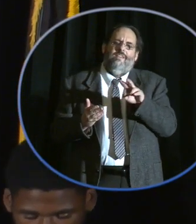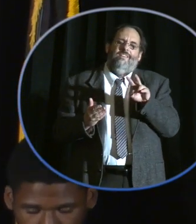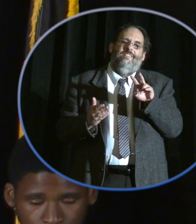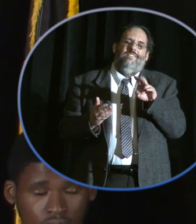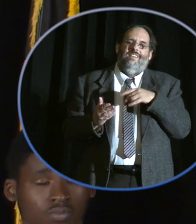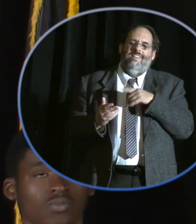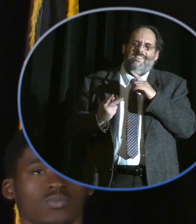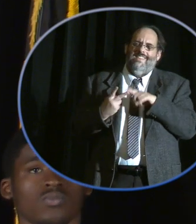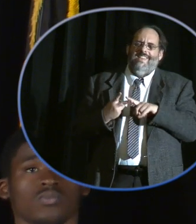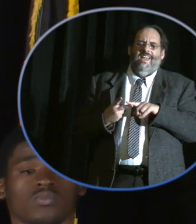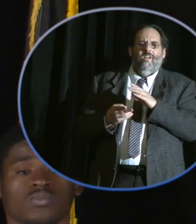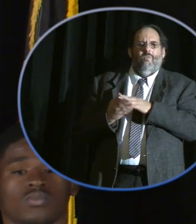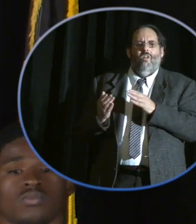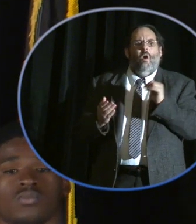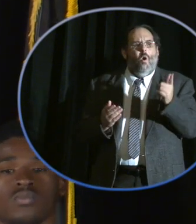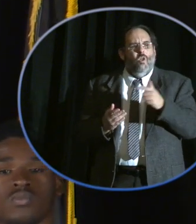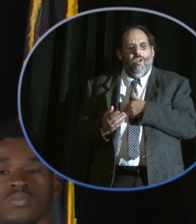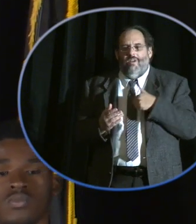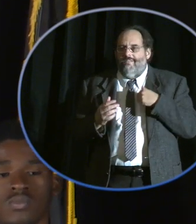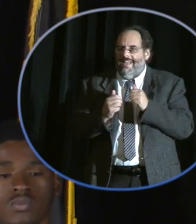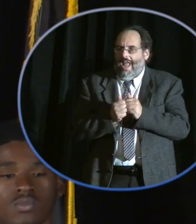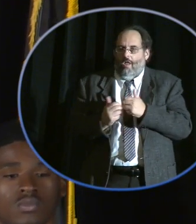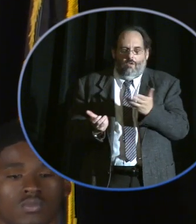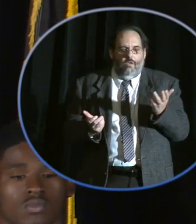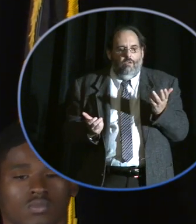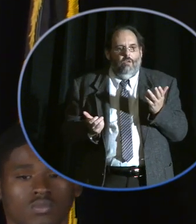quote I would say is, all of us together.